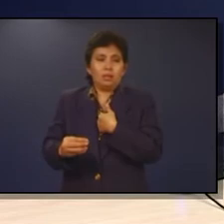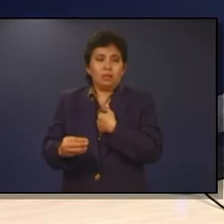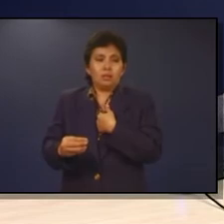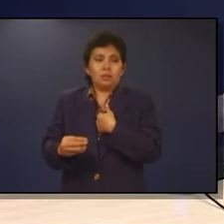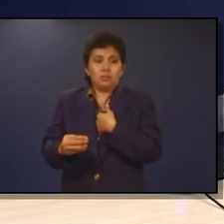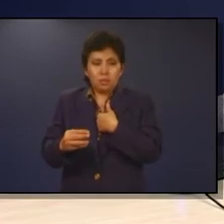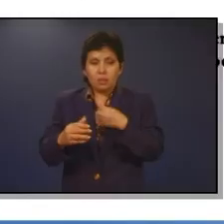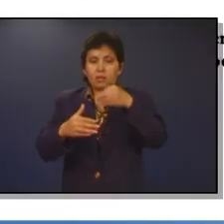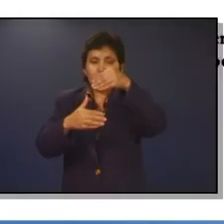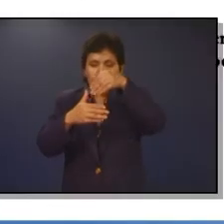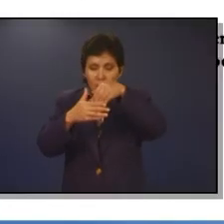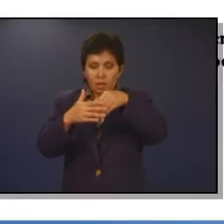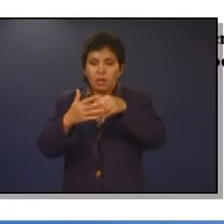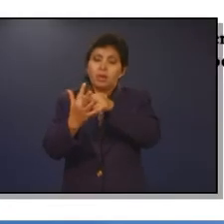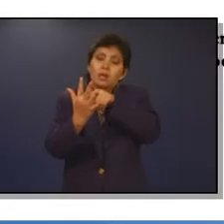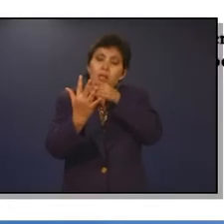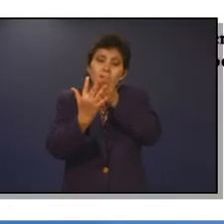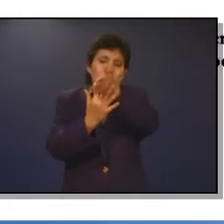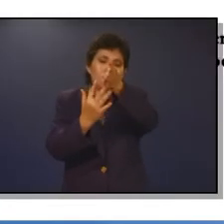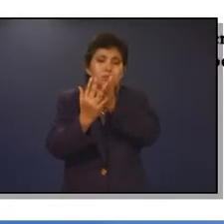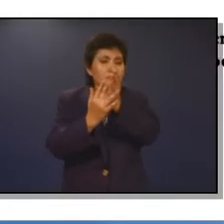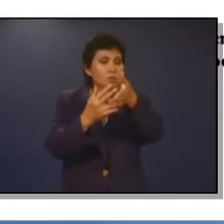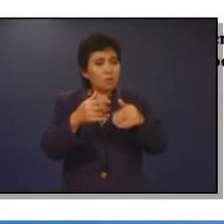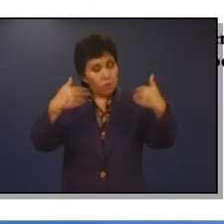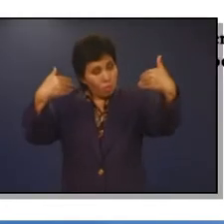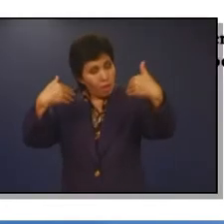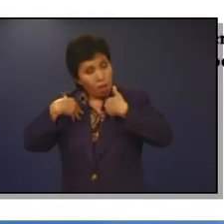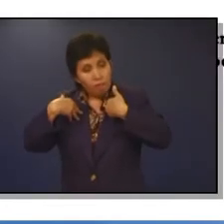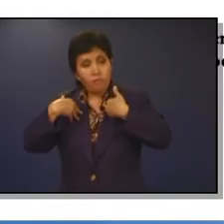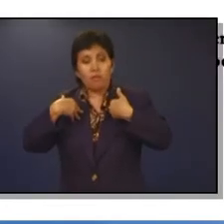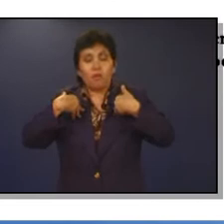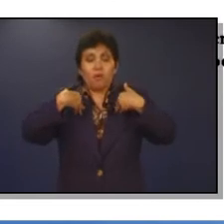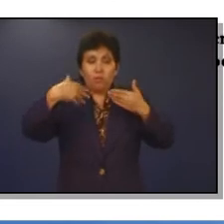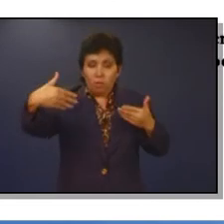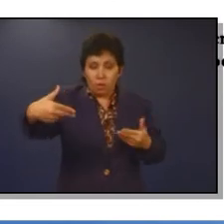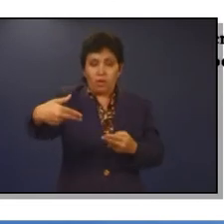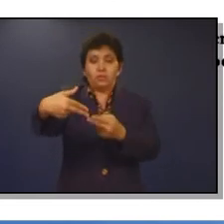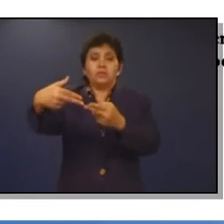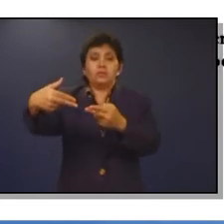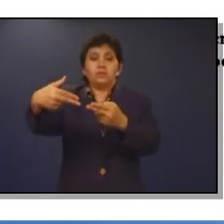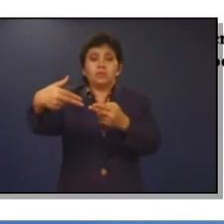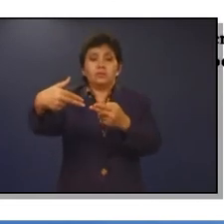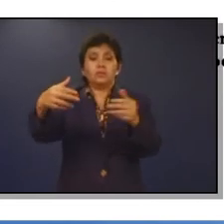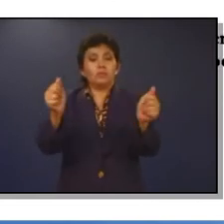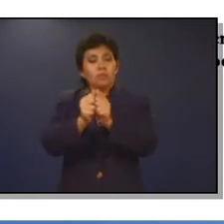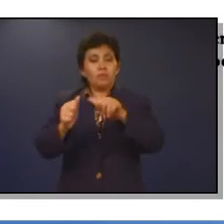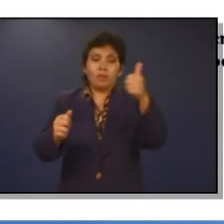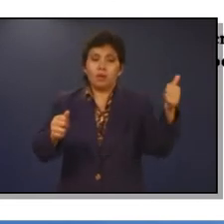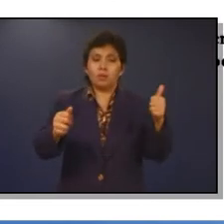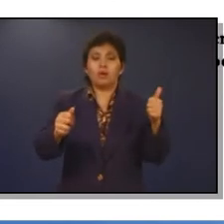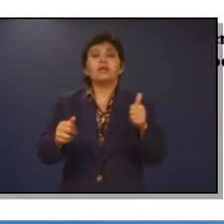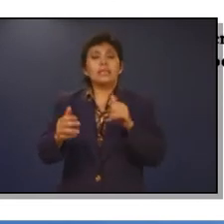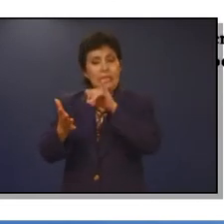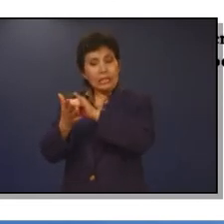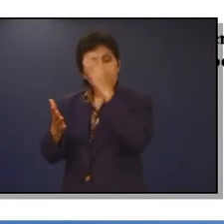Next one is the interdependent self. Interdependent self means you have connection and you have relation to other people. That's why